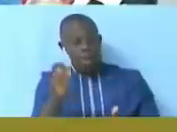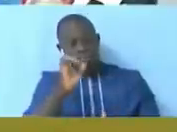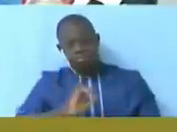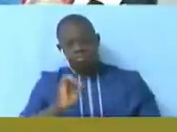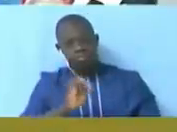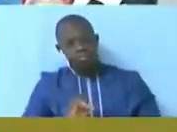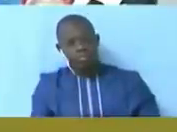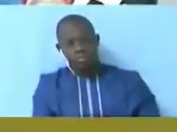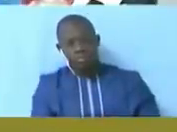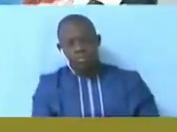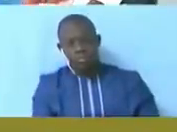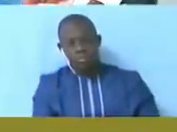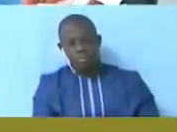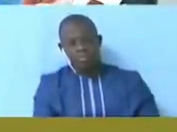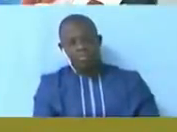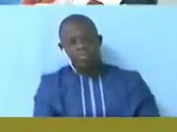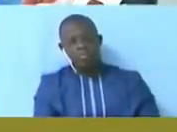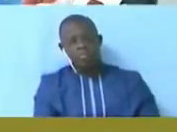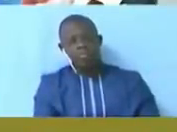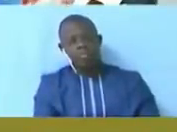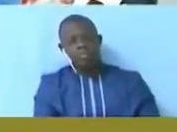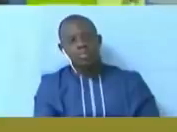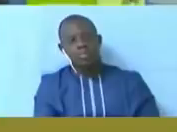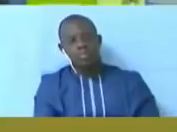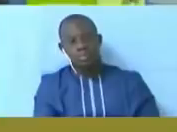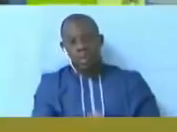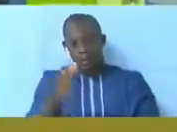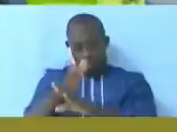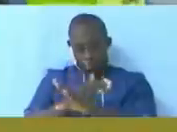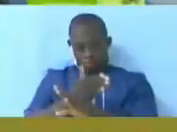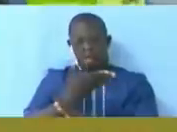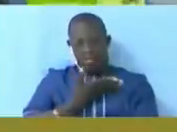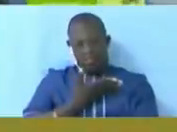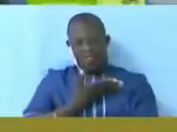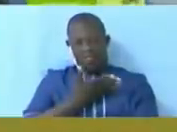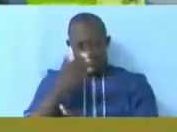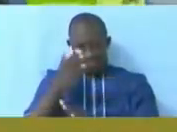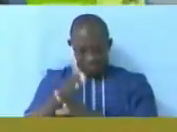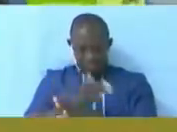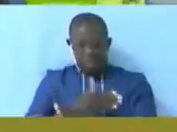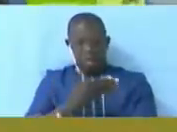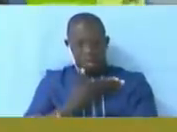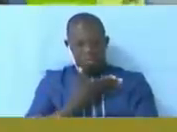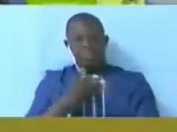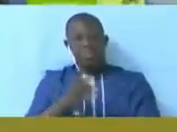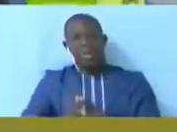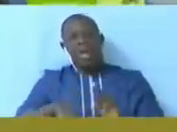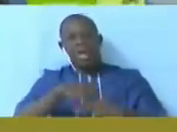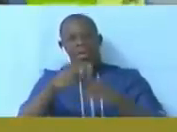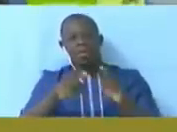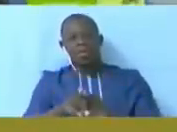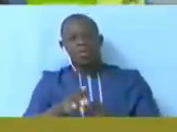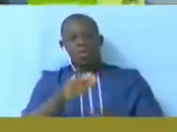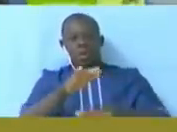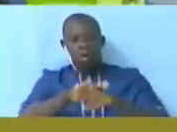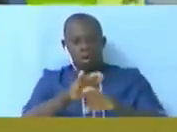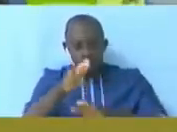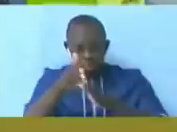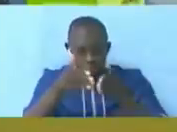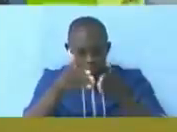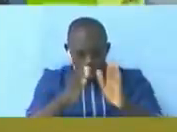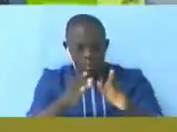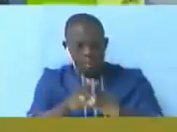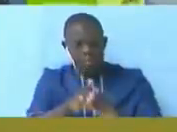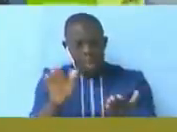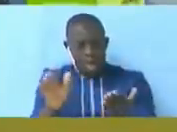alanko abuga kenyim banko kanyang. We used to have jury trial. But along the line it was taken out. Neneka